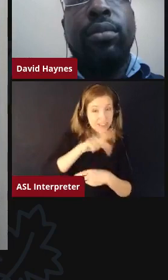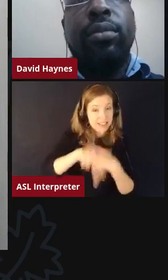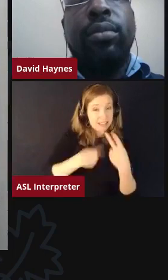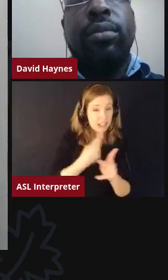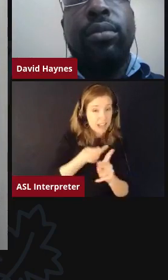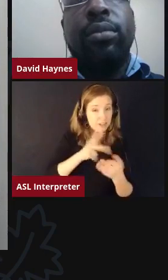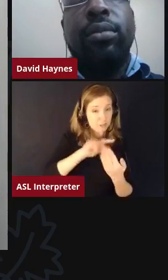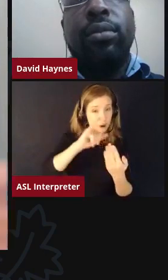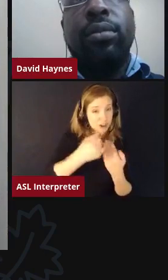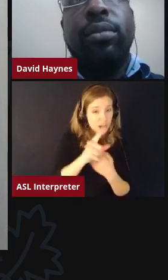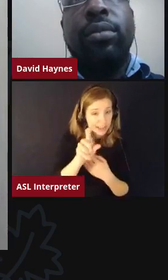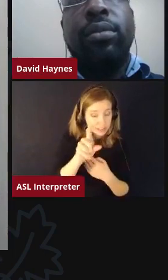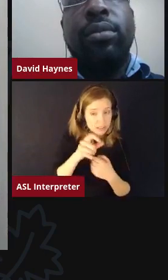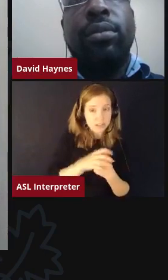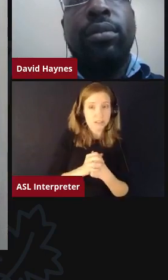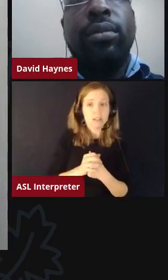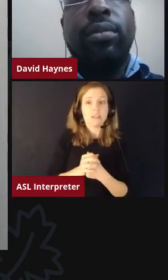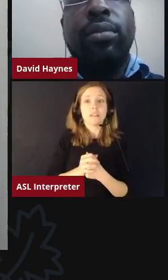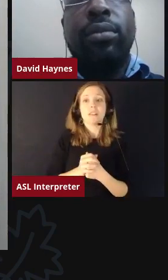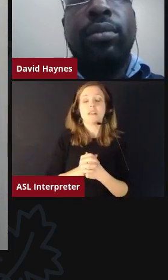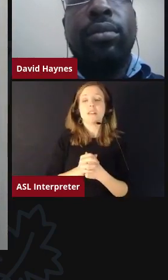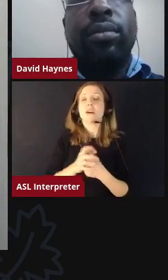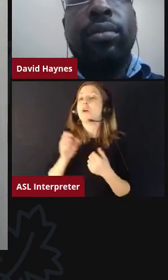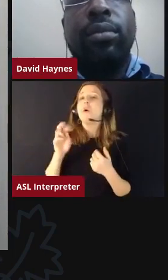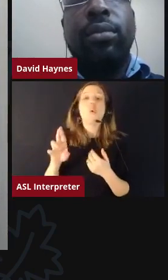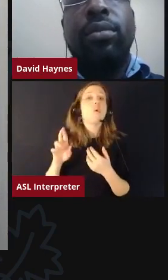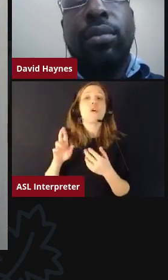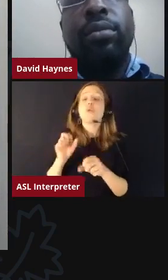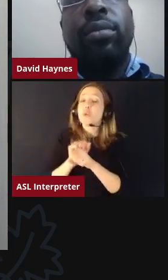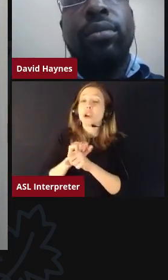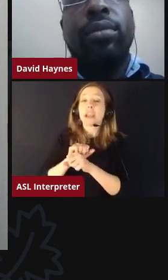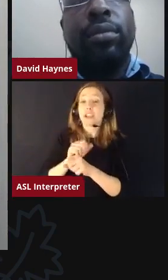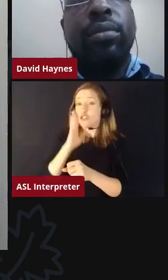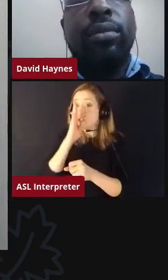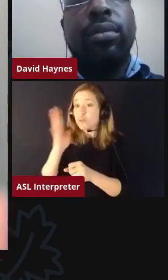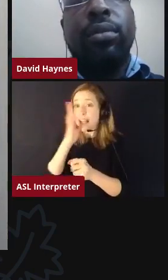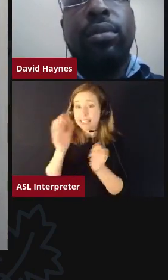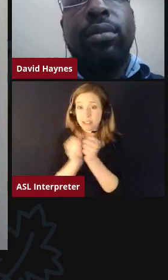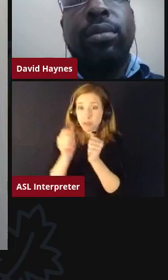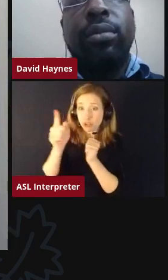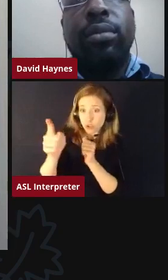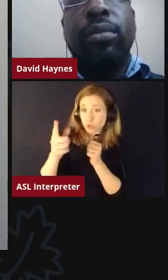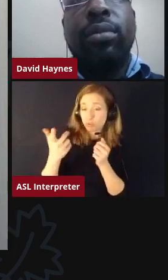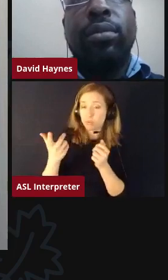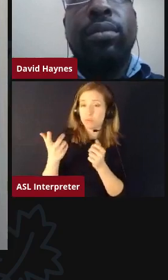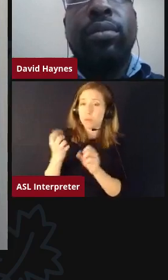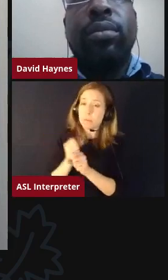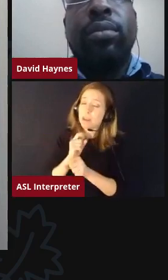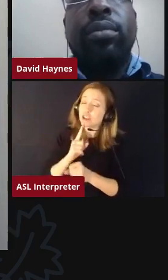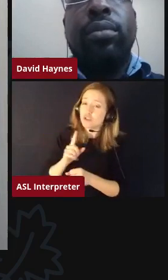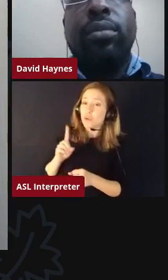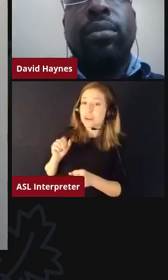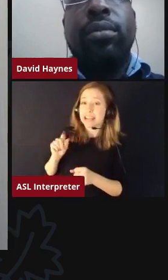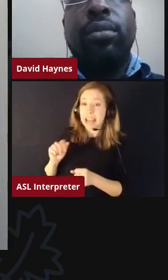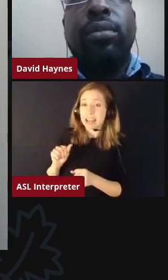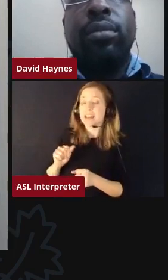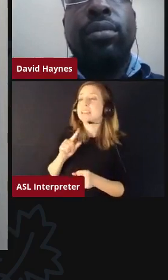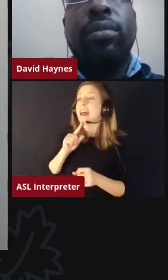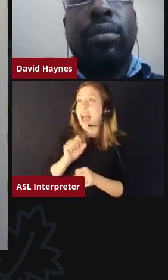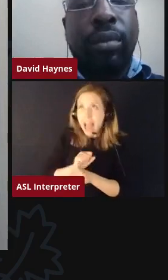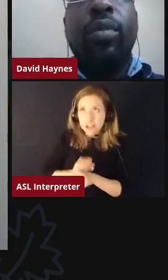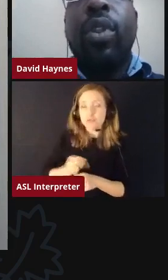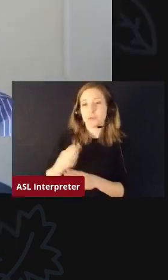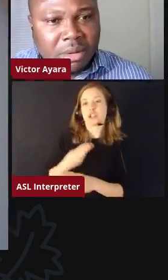to make sure that, the data that you generate are actually used to address disparities in health?